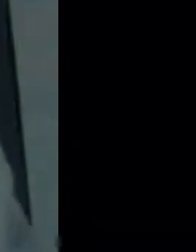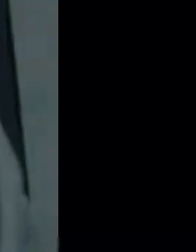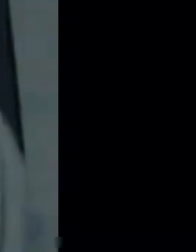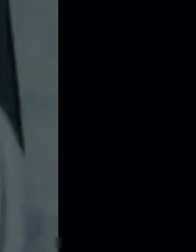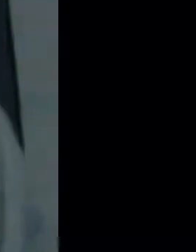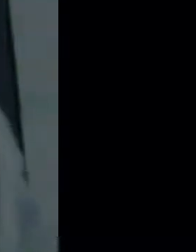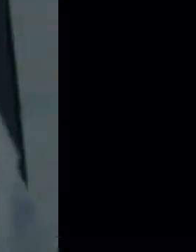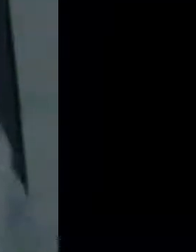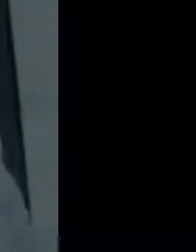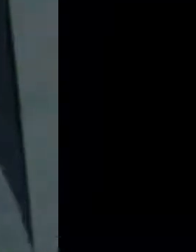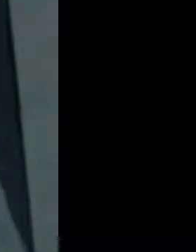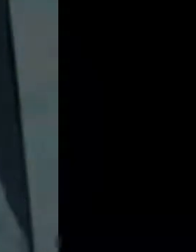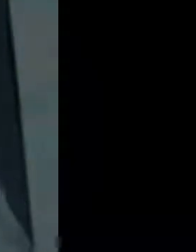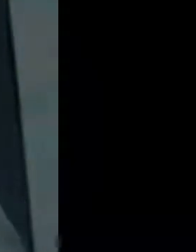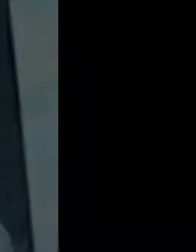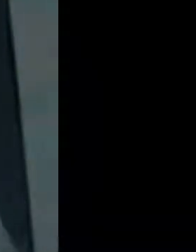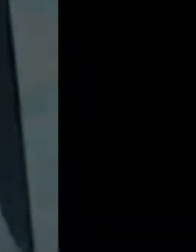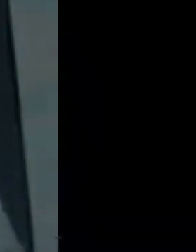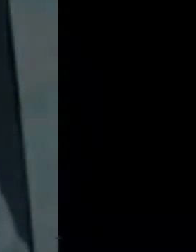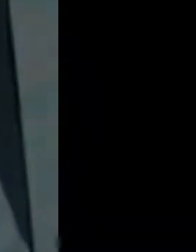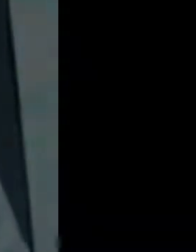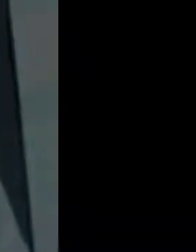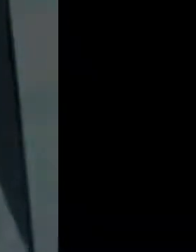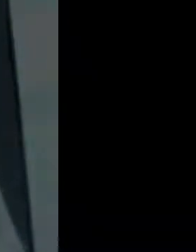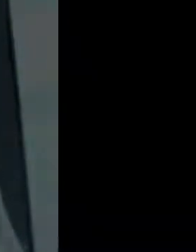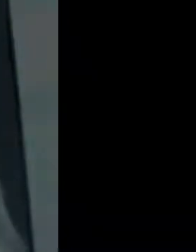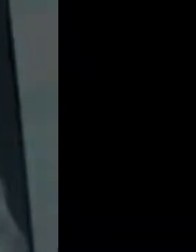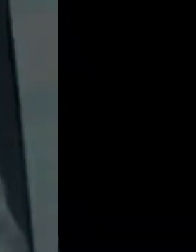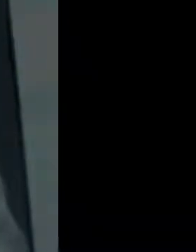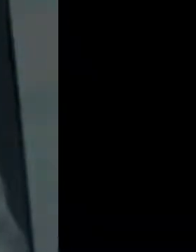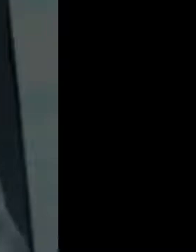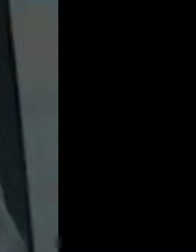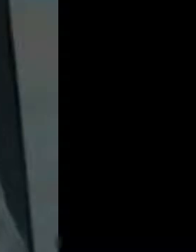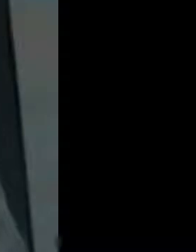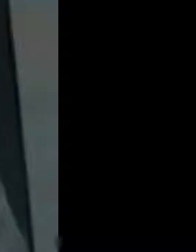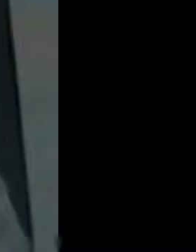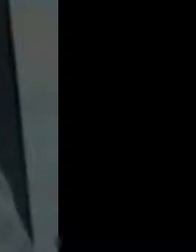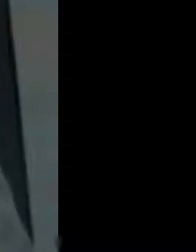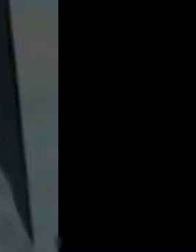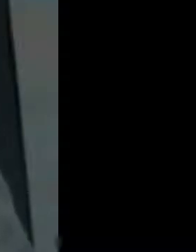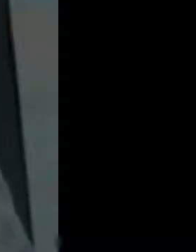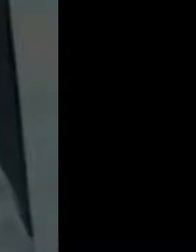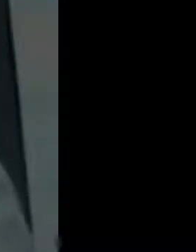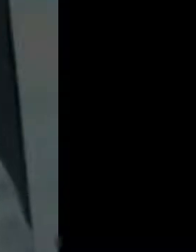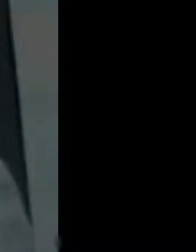Muito obrigado, doutora Cecília Gamboa. Thank you very much,